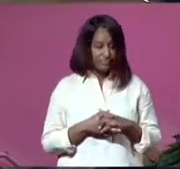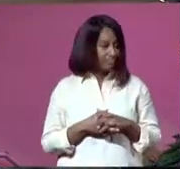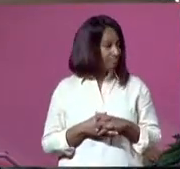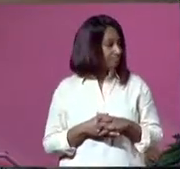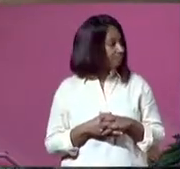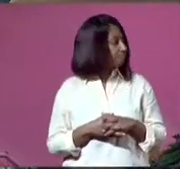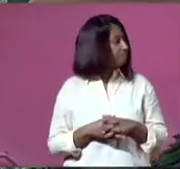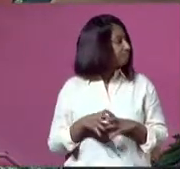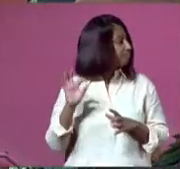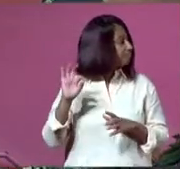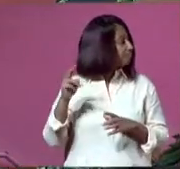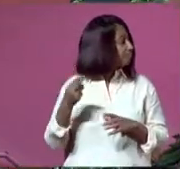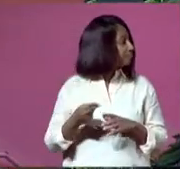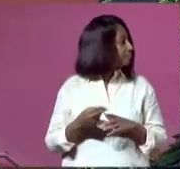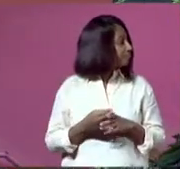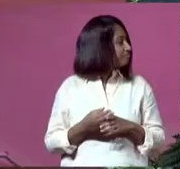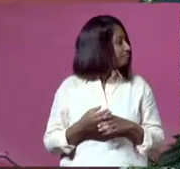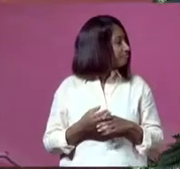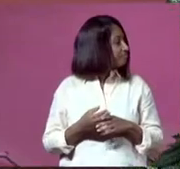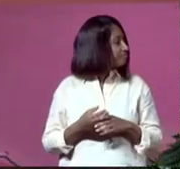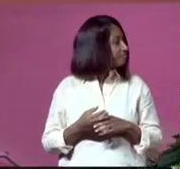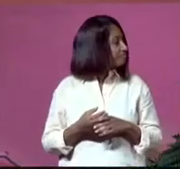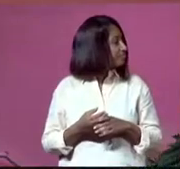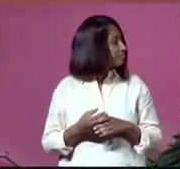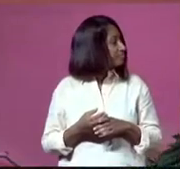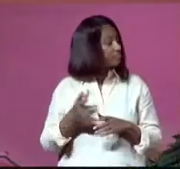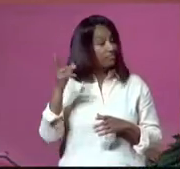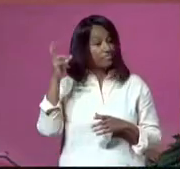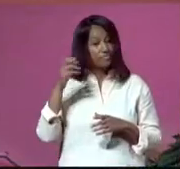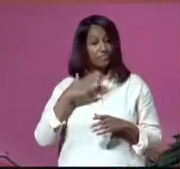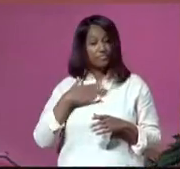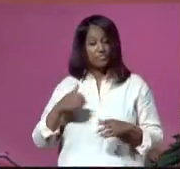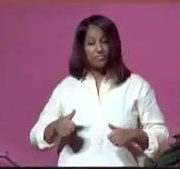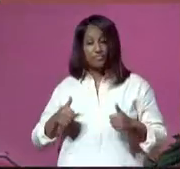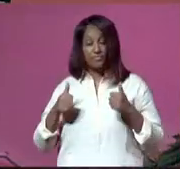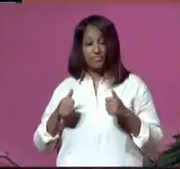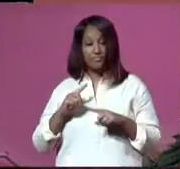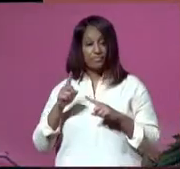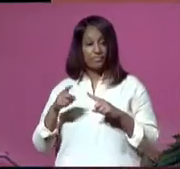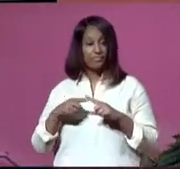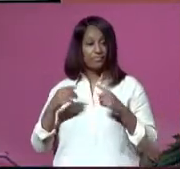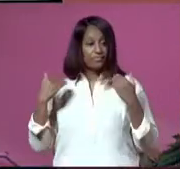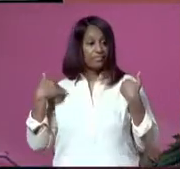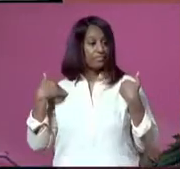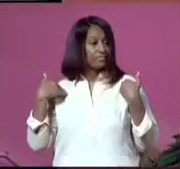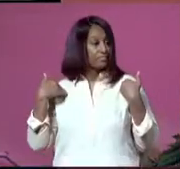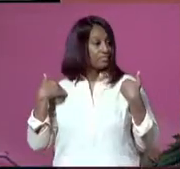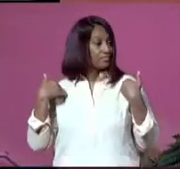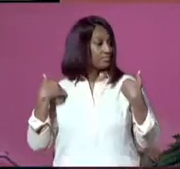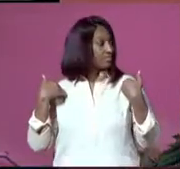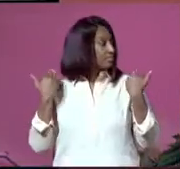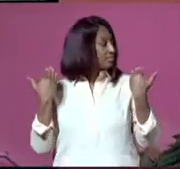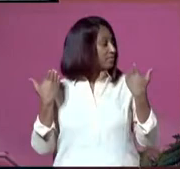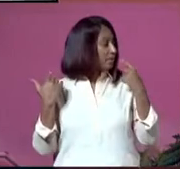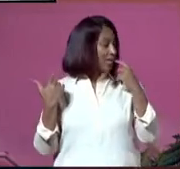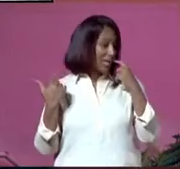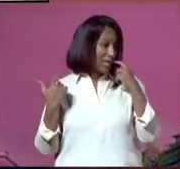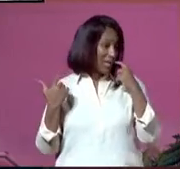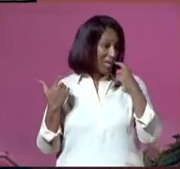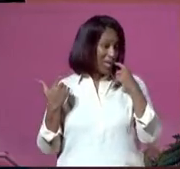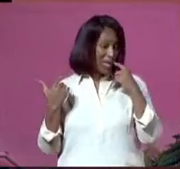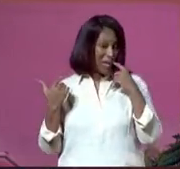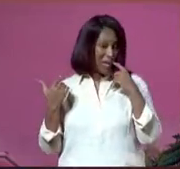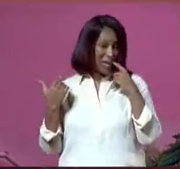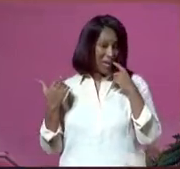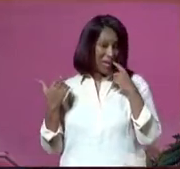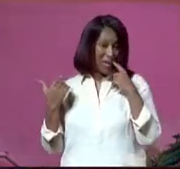Freddie, I've heard this preached all my life. And when I was a younger preacher, interested in more sensationalism, I did. I preached that this woman was